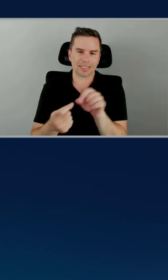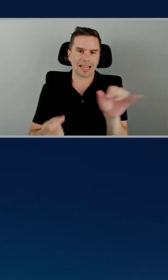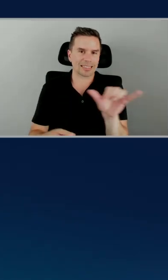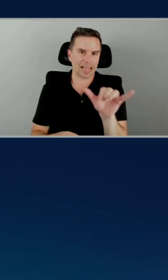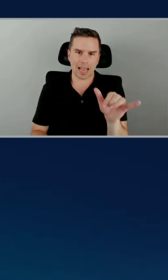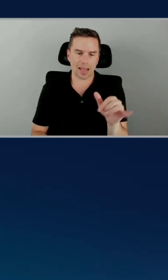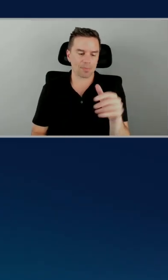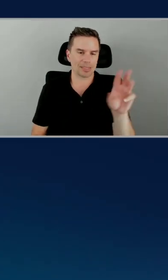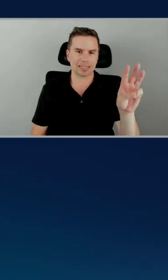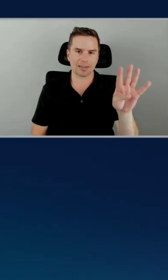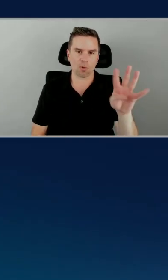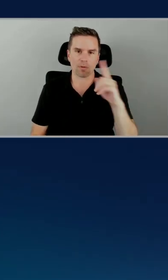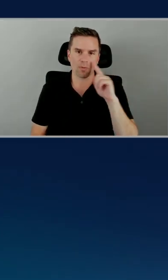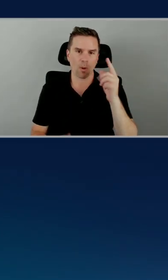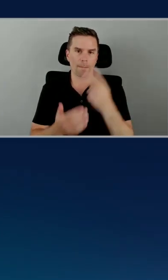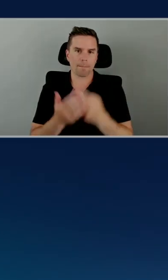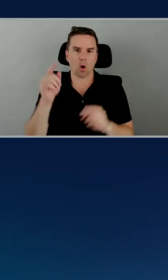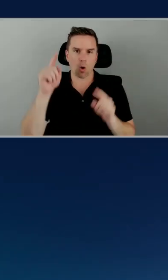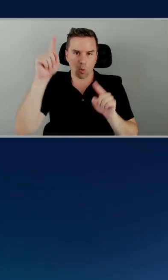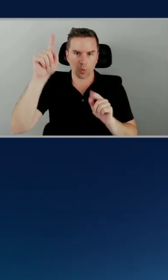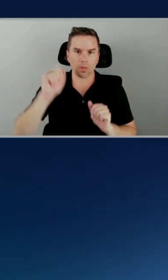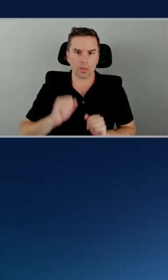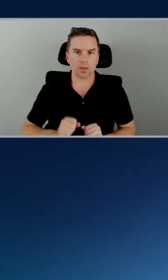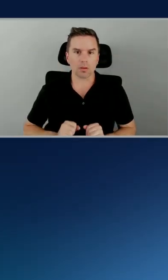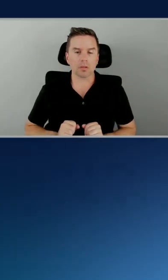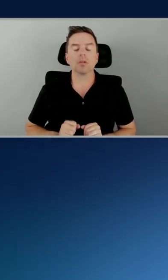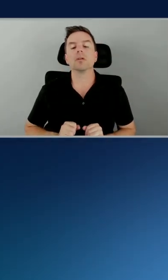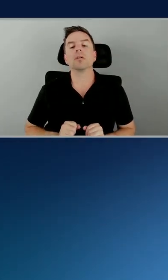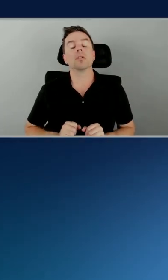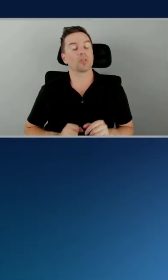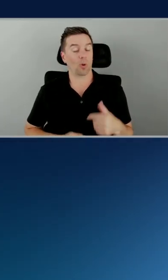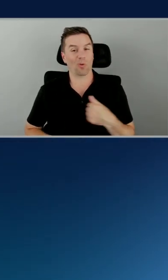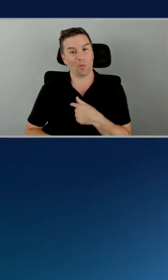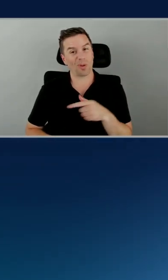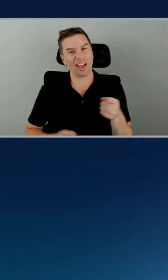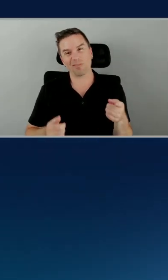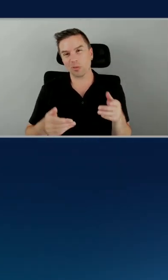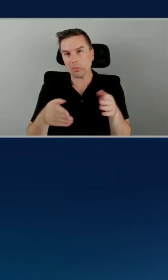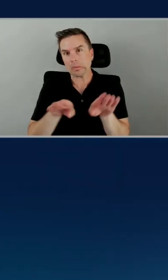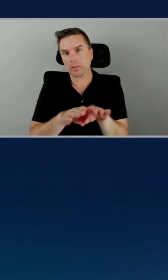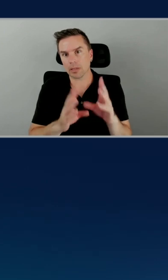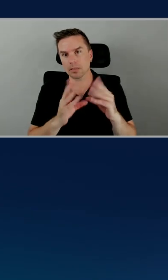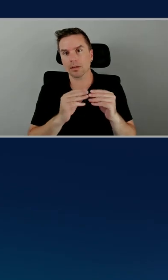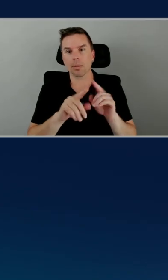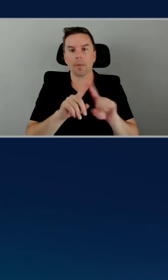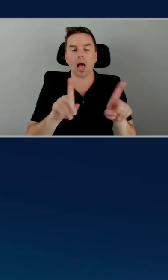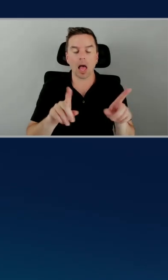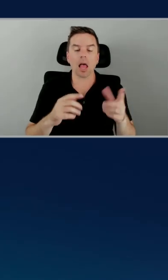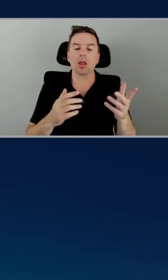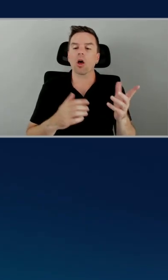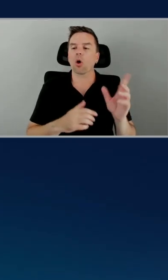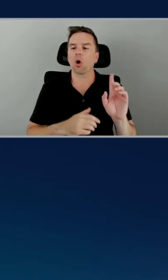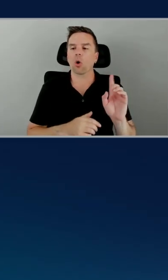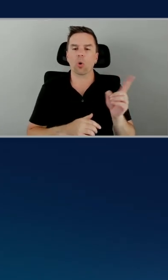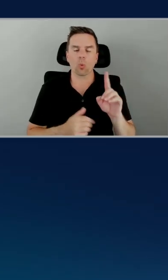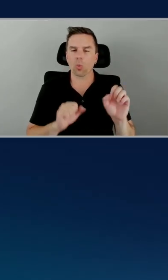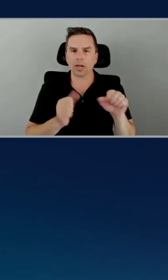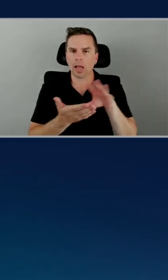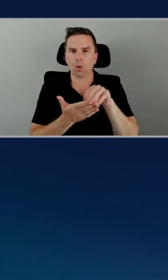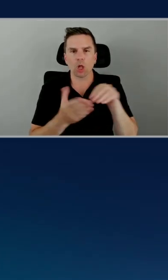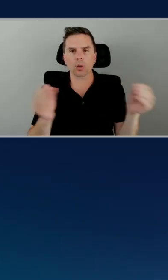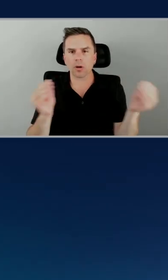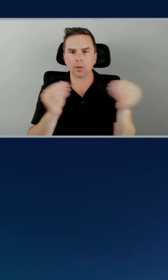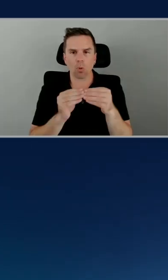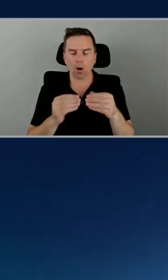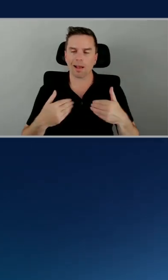we got to run, unfortunately. But where can our audience learn more? Yeah, we have one slide with all the QR